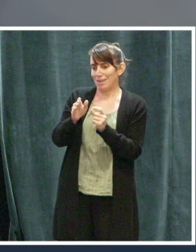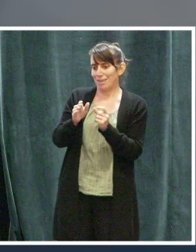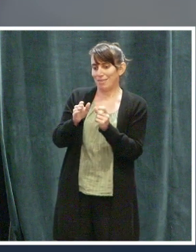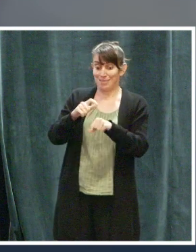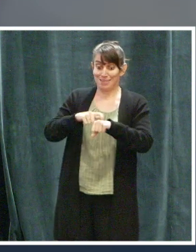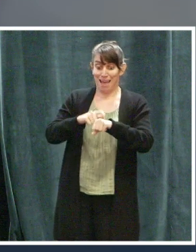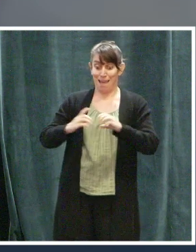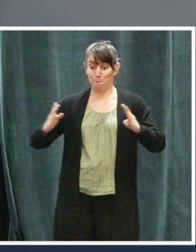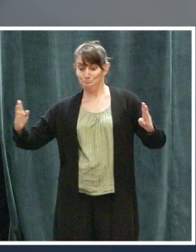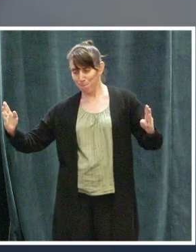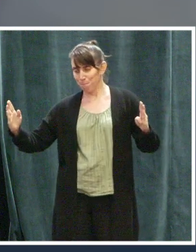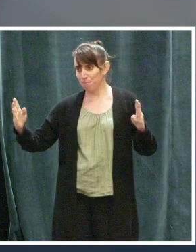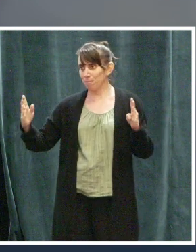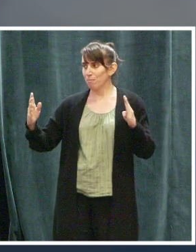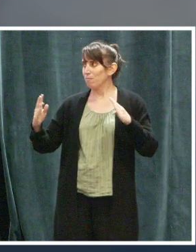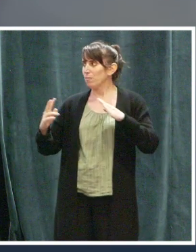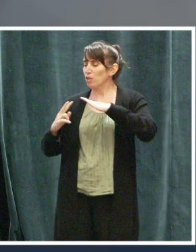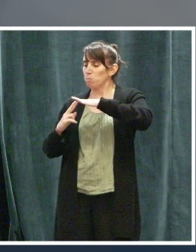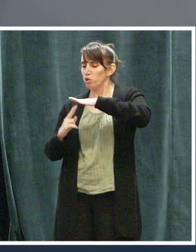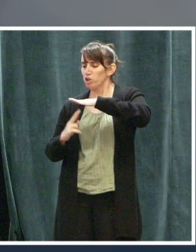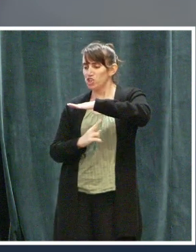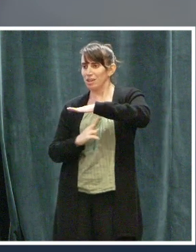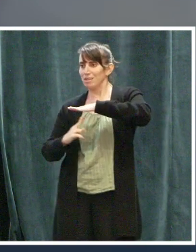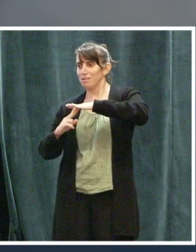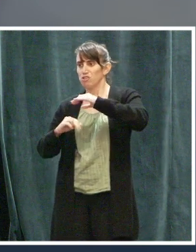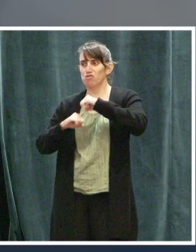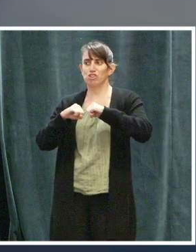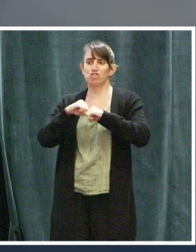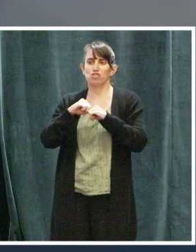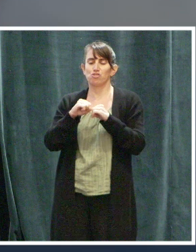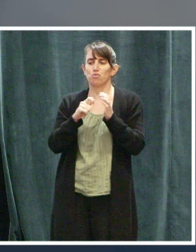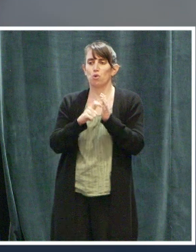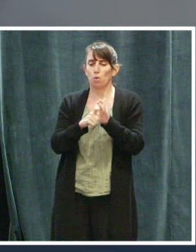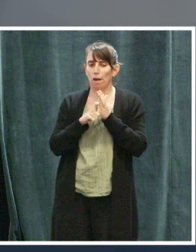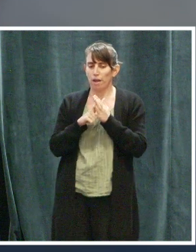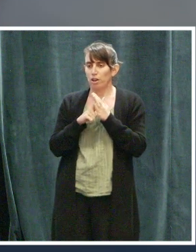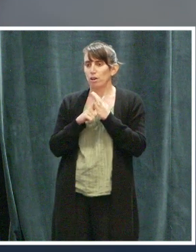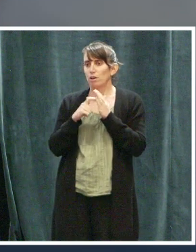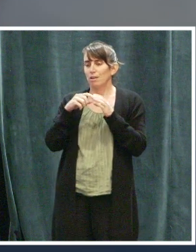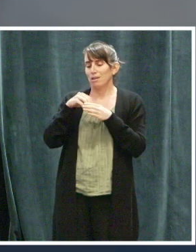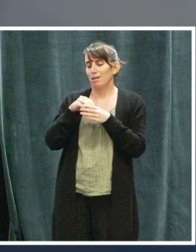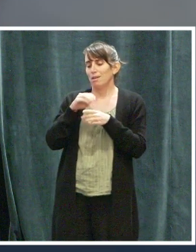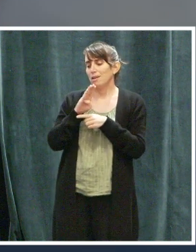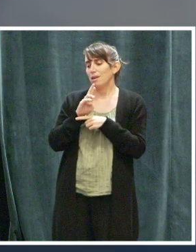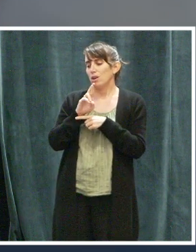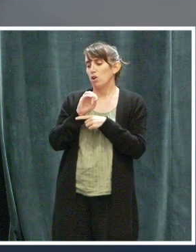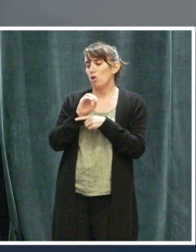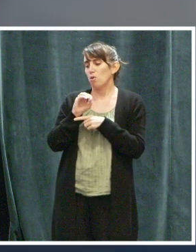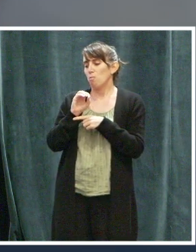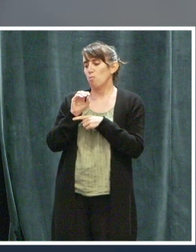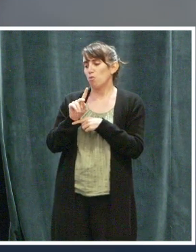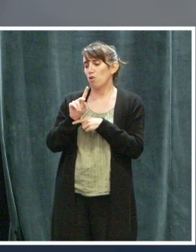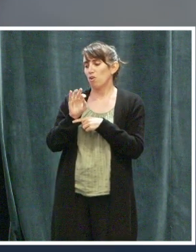project, is the bridging structures that are required in the Brookfield Place area, because